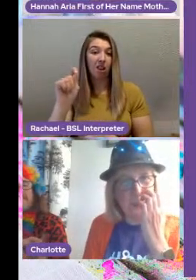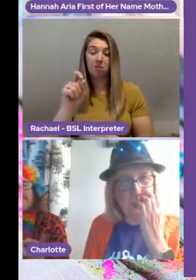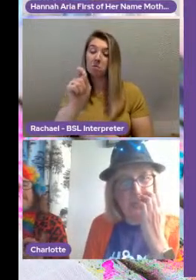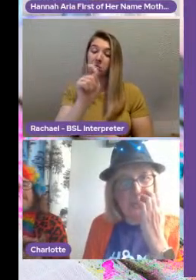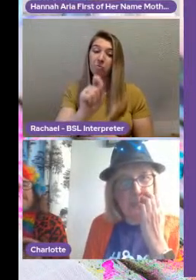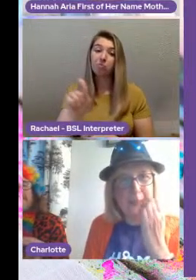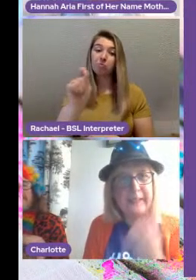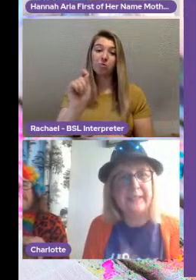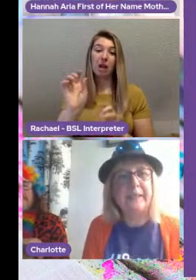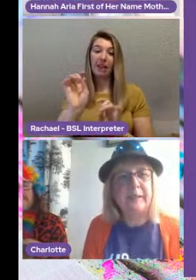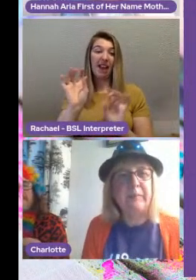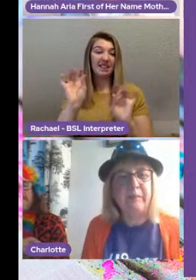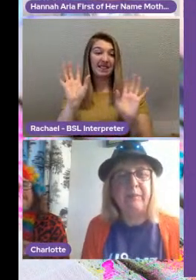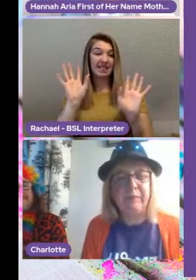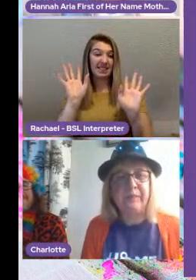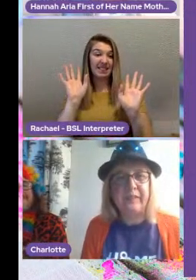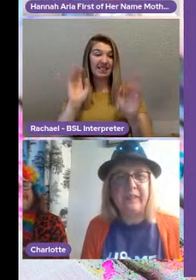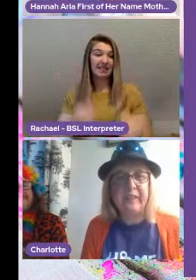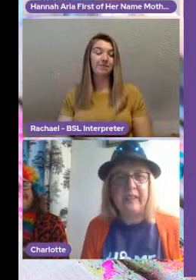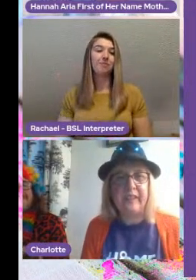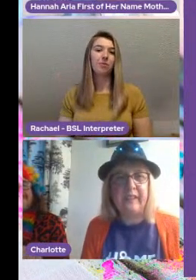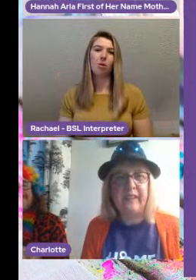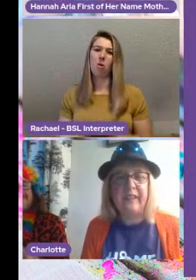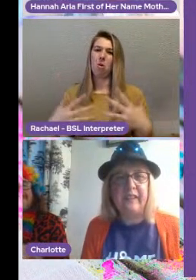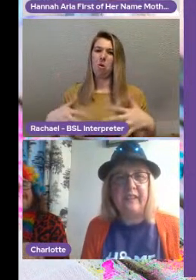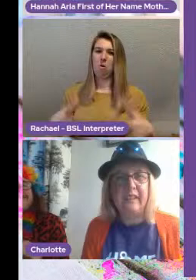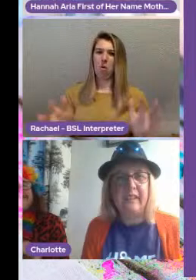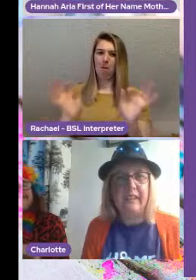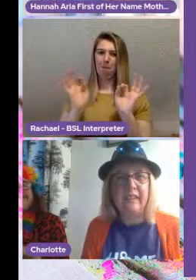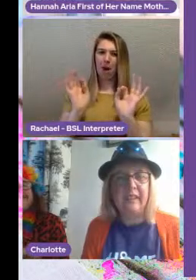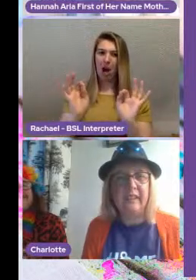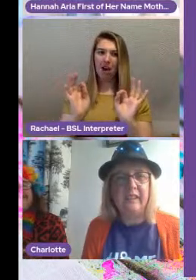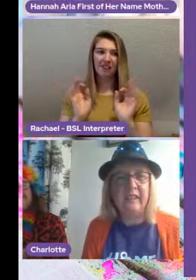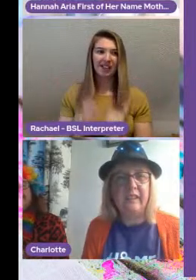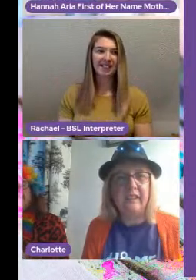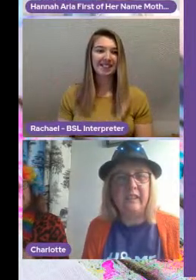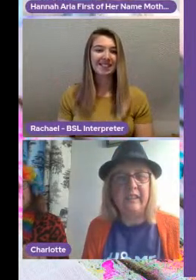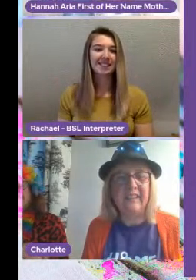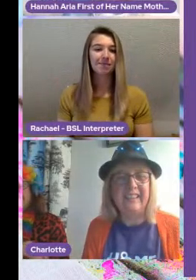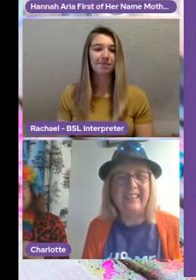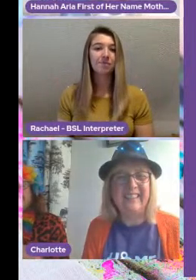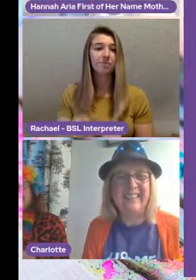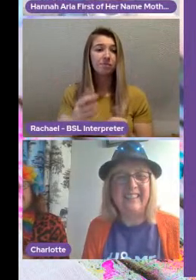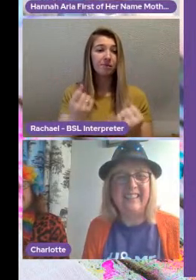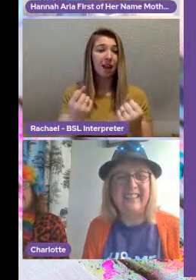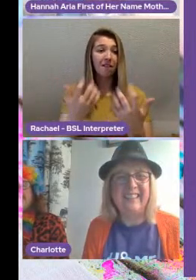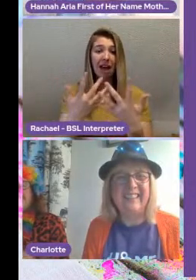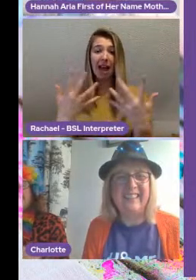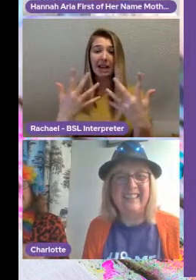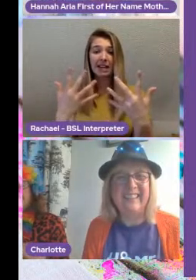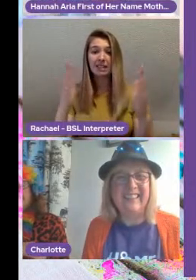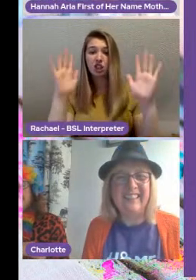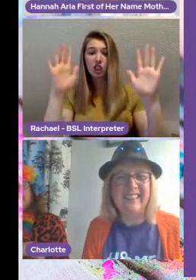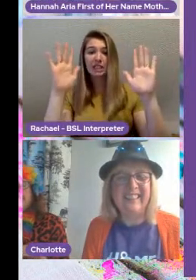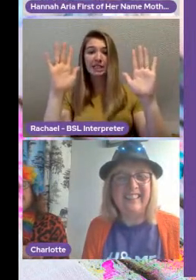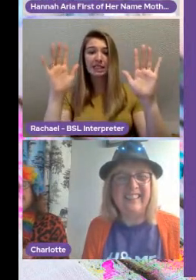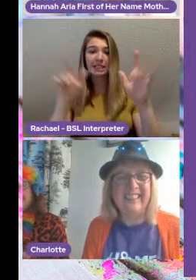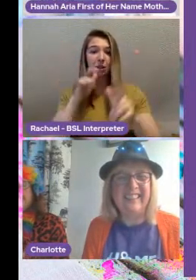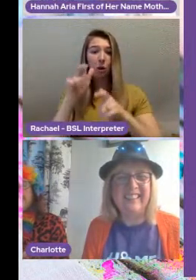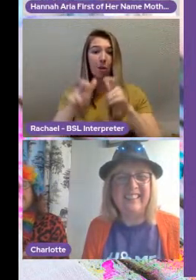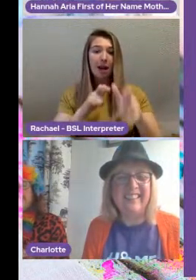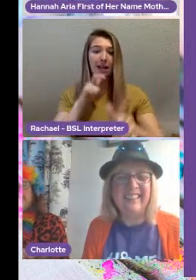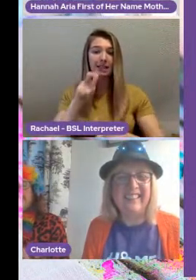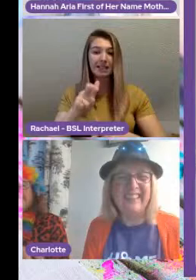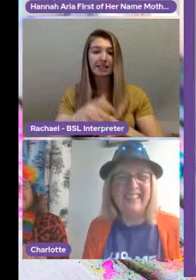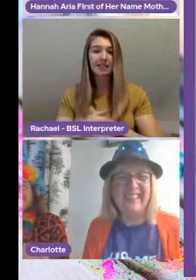all. Yeah. Perfect. Have we got any cheerleading comments, people? Mandy is